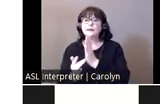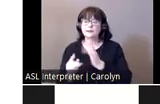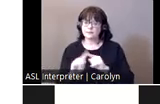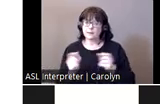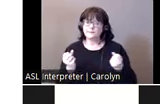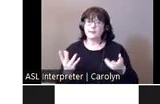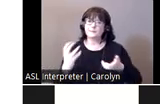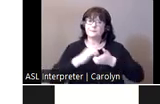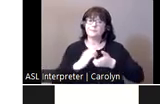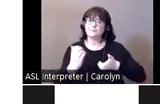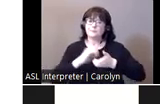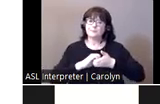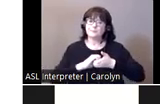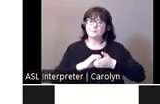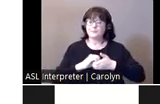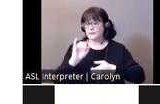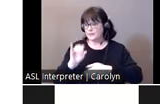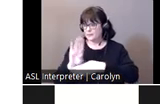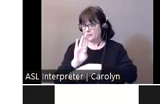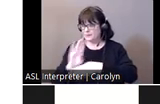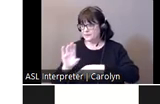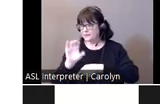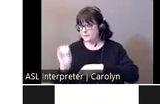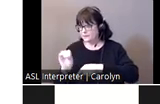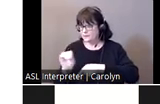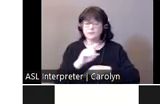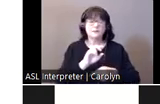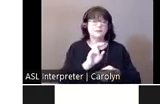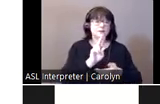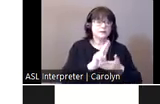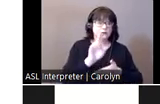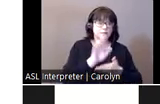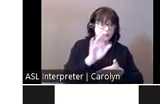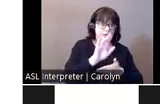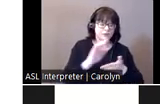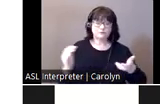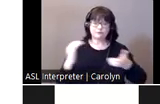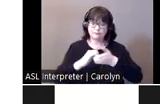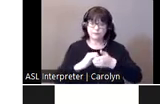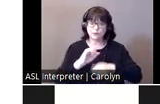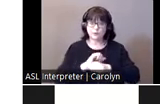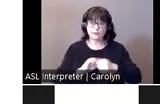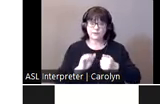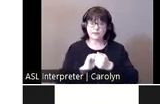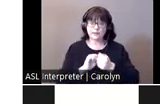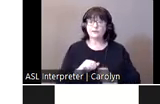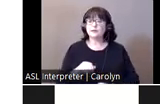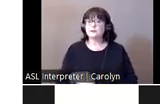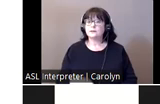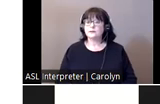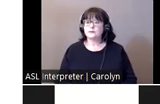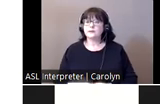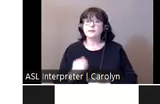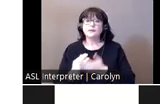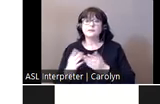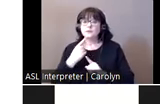institutions to develop and deliver micro-credentials. Barb, I just wanted to flag that Lisa made a very interesting comment